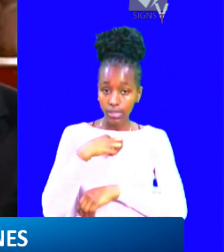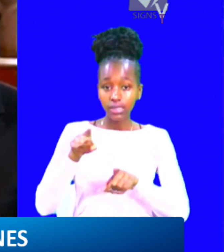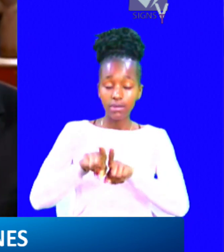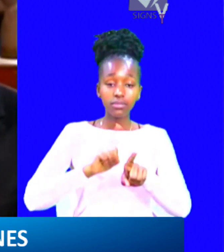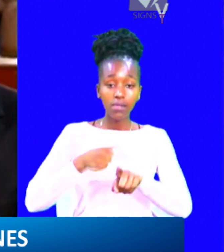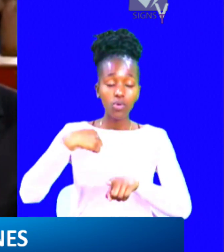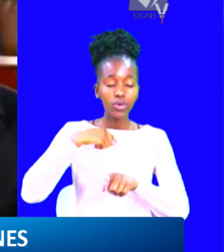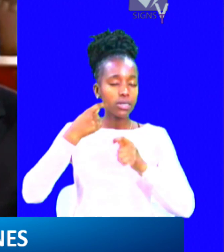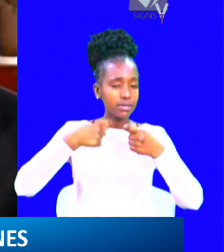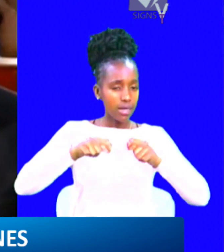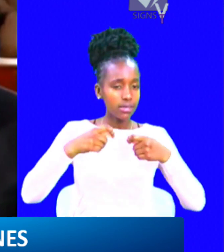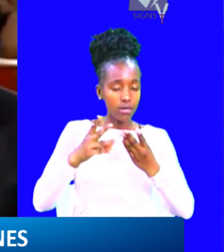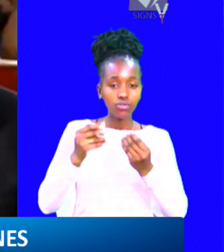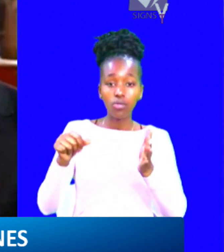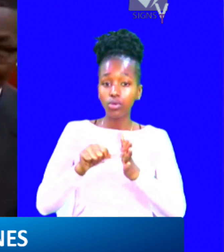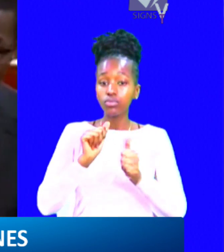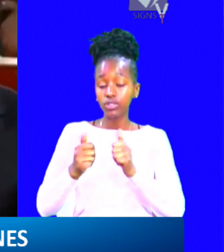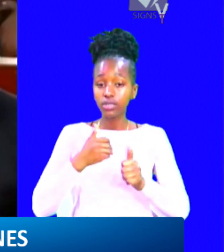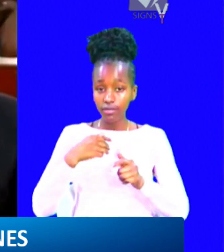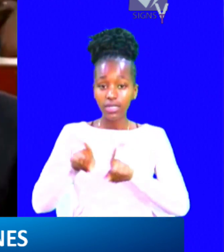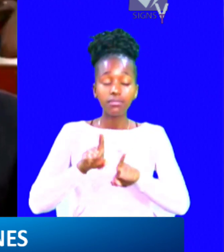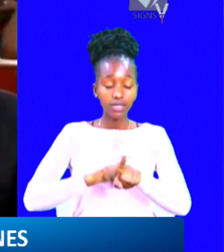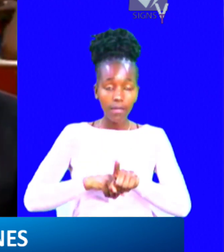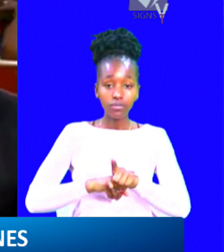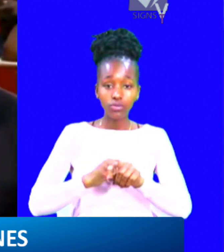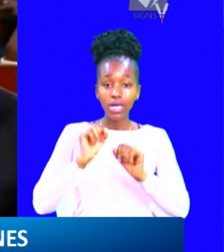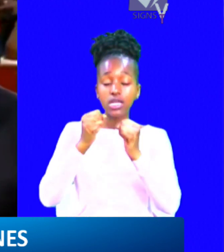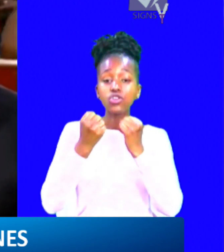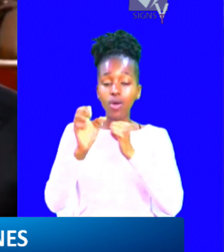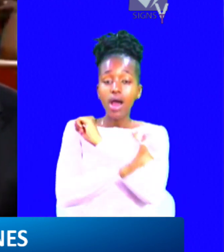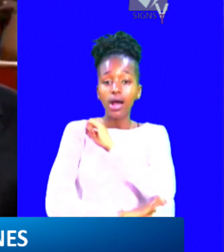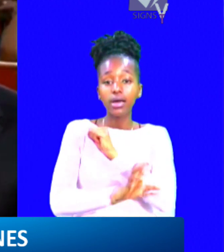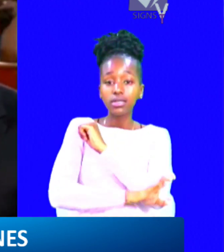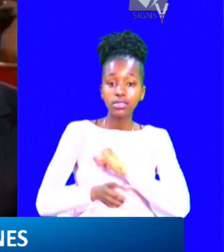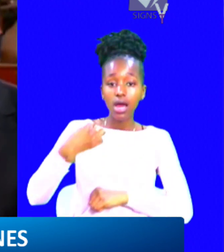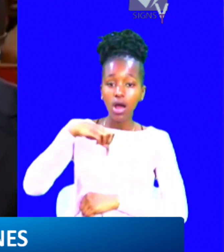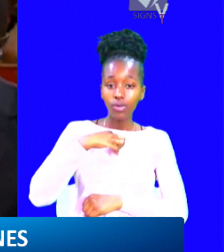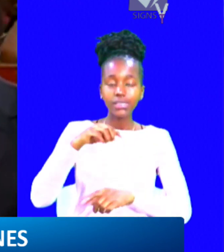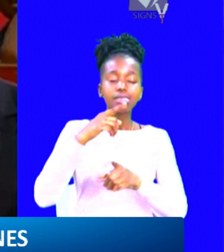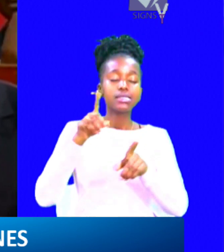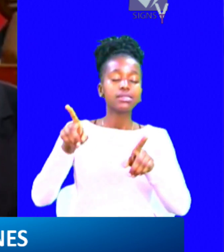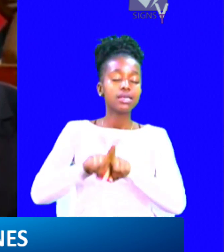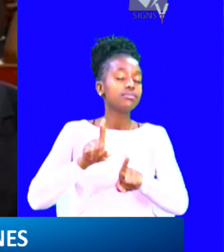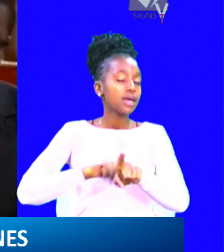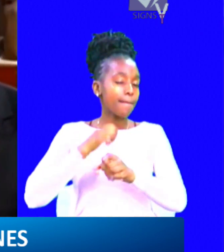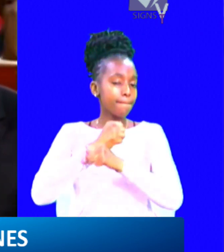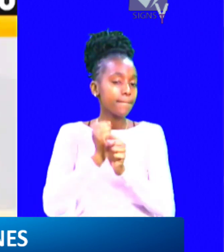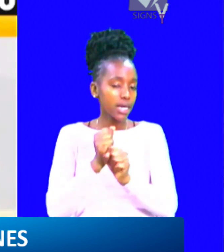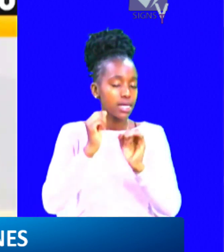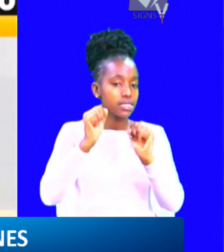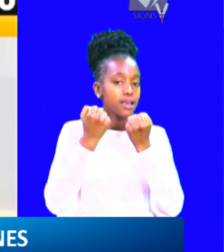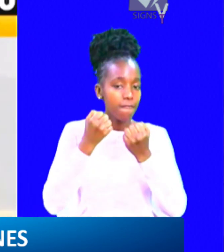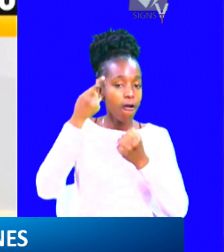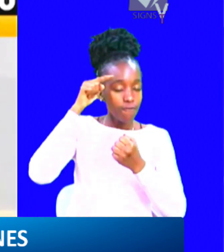with them in a manner that will not only secure our country, but also make it safer for the future generations.